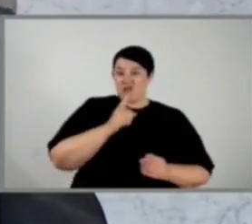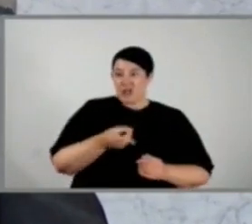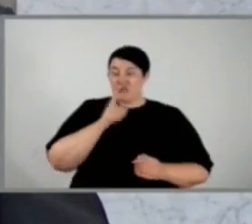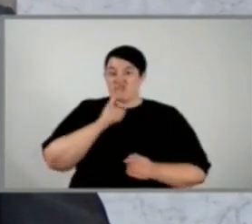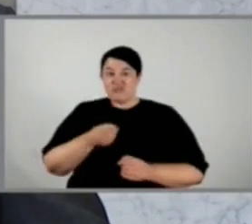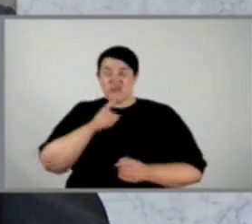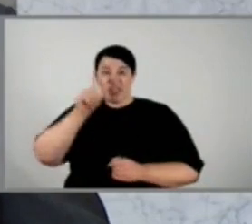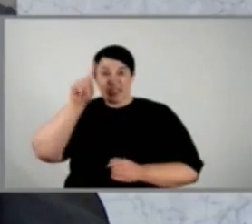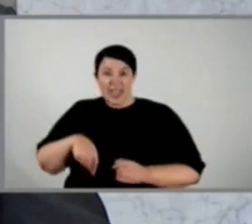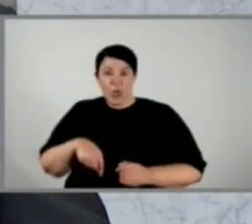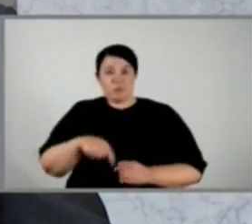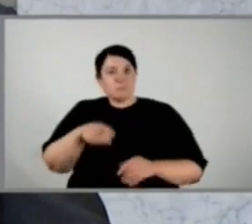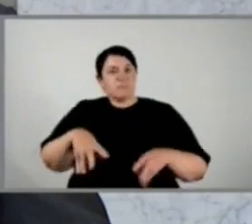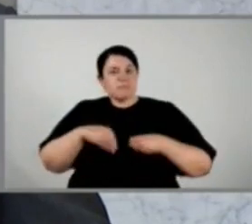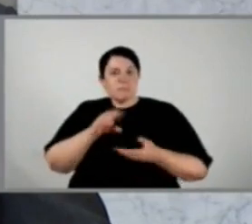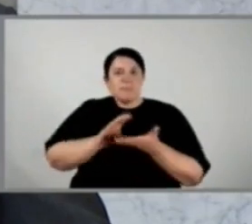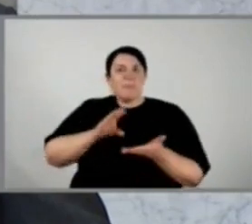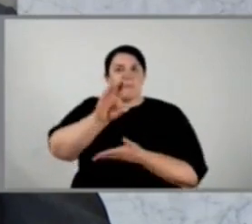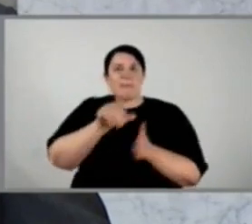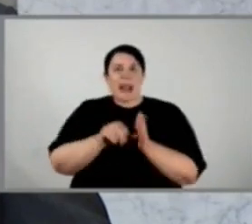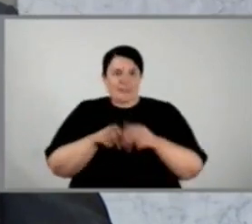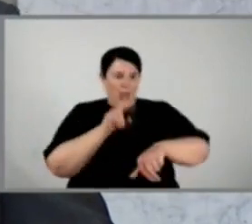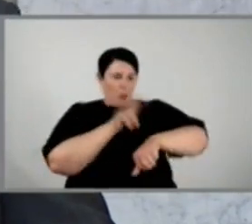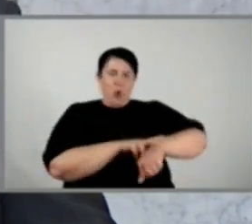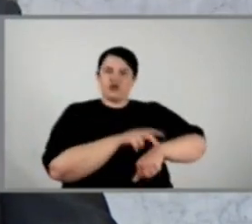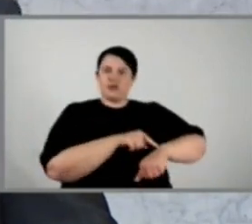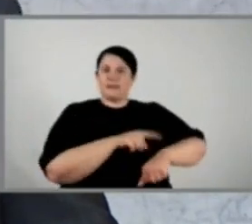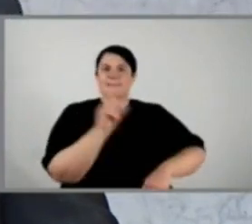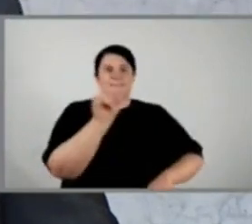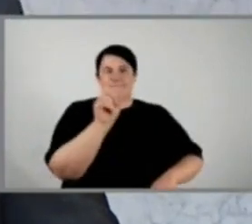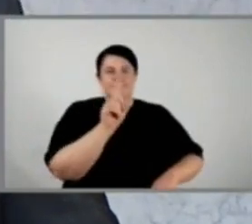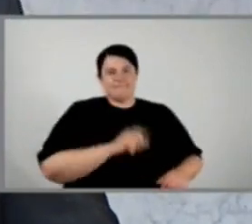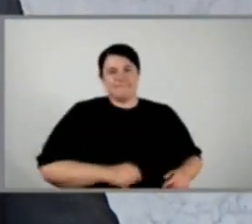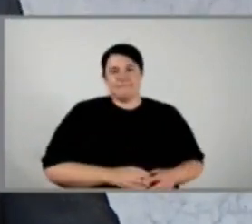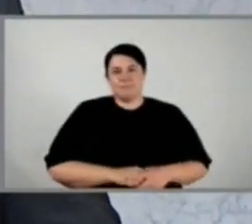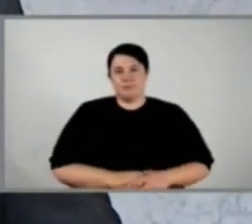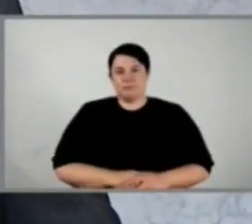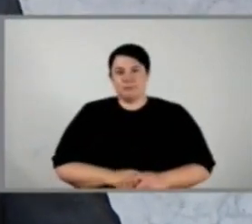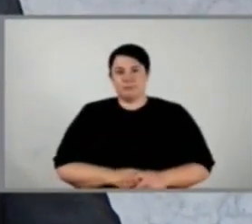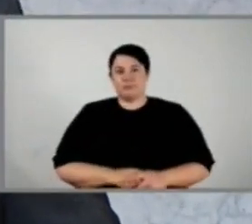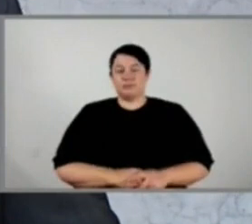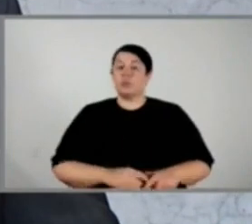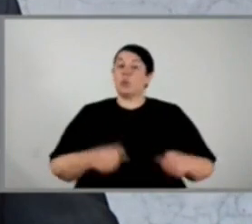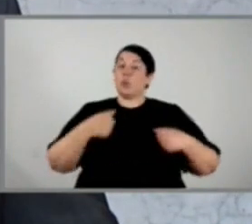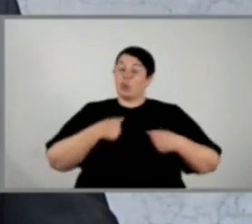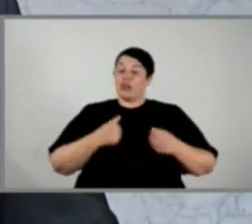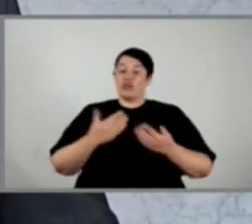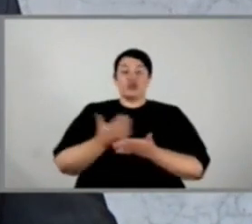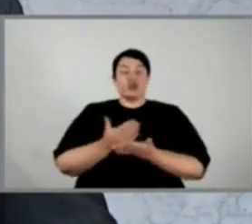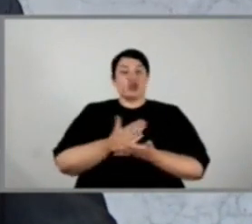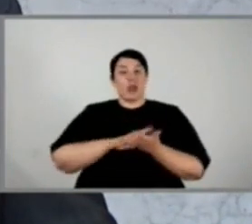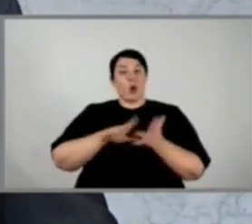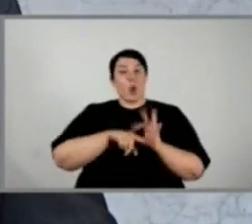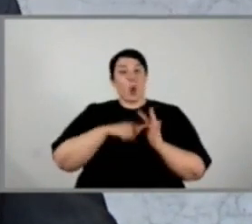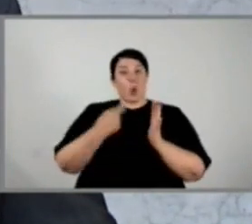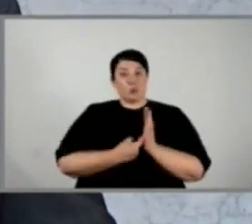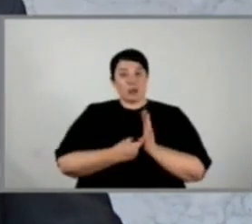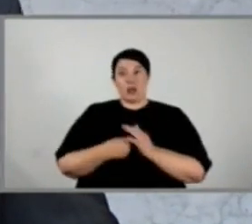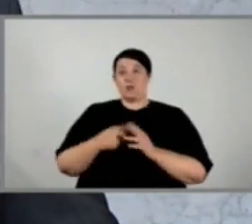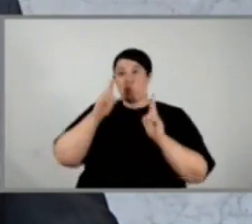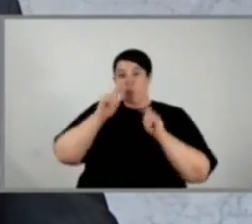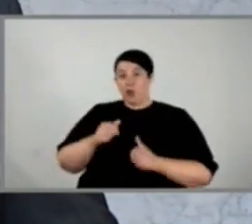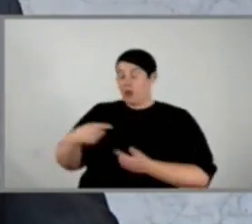okay? Well, we are the shareholder on behalf of the taxpayers. And not only the matter that